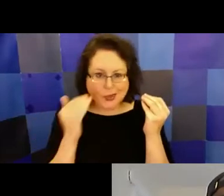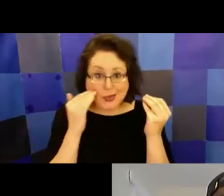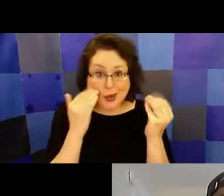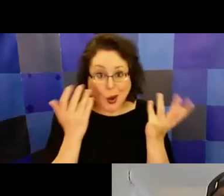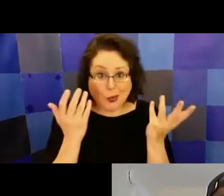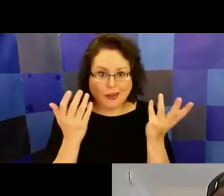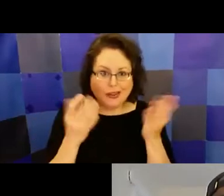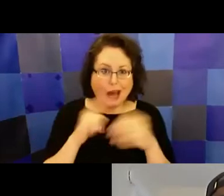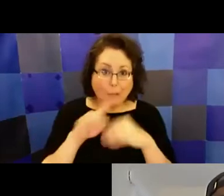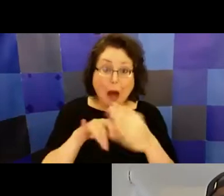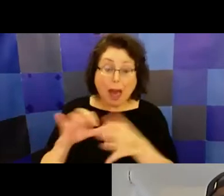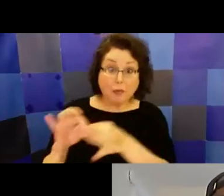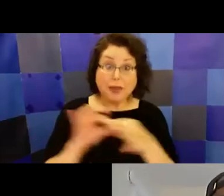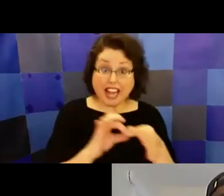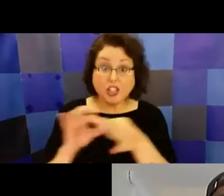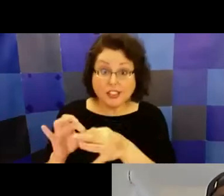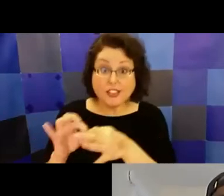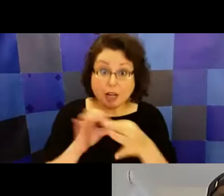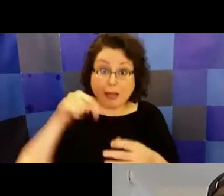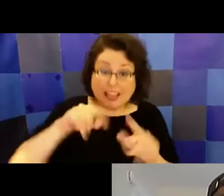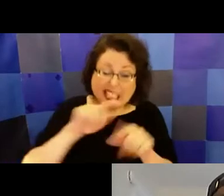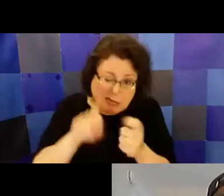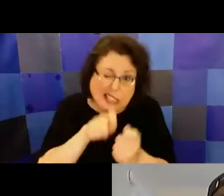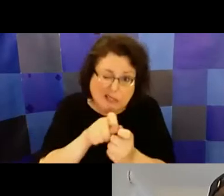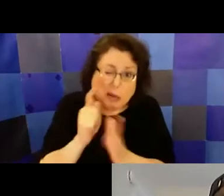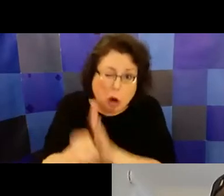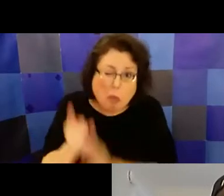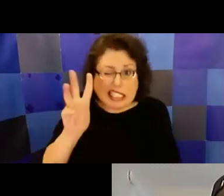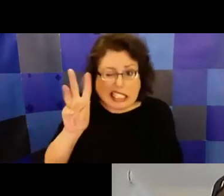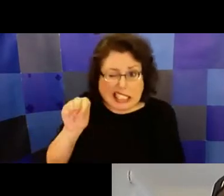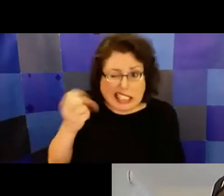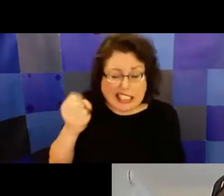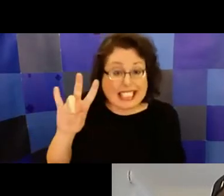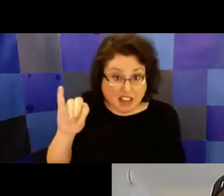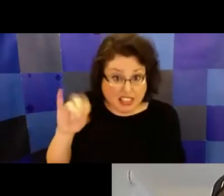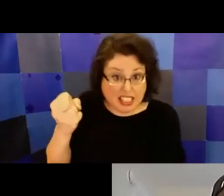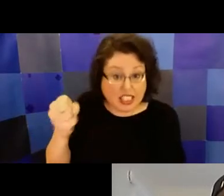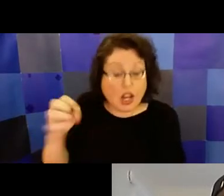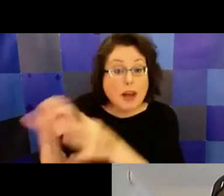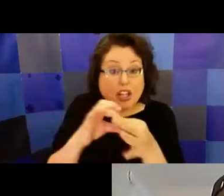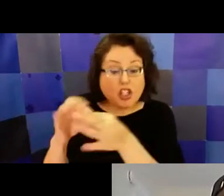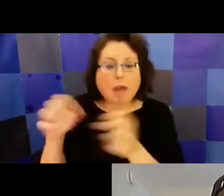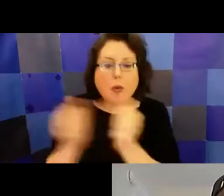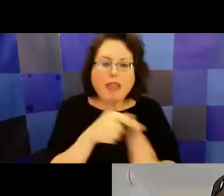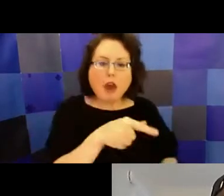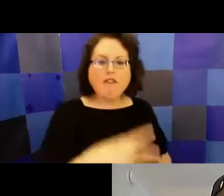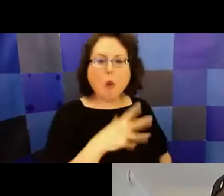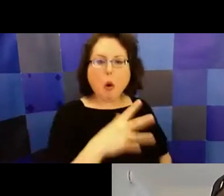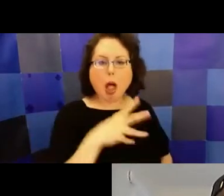about the sort of relationship in this particular moment of the 60s and 70s, the relationship between sort of formal